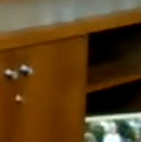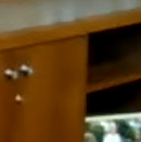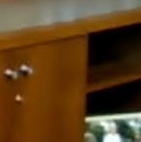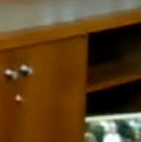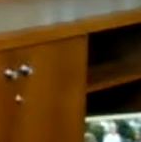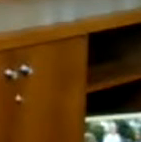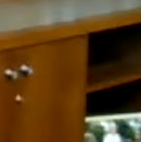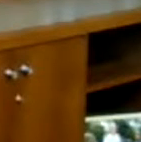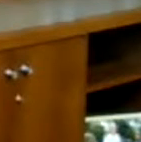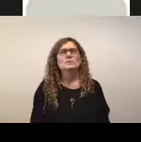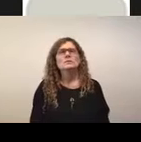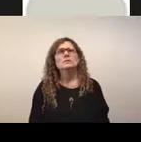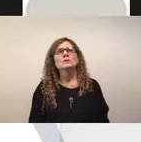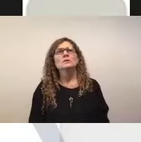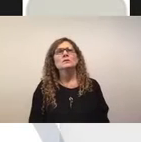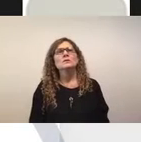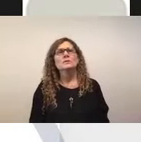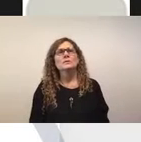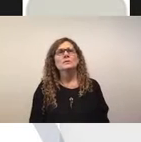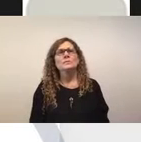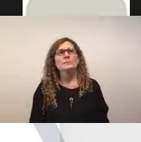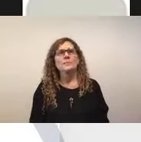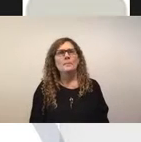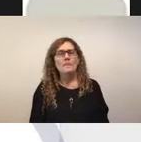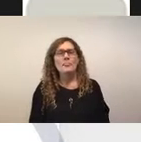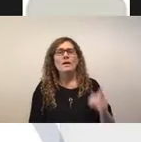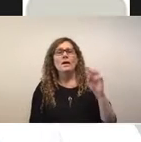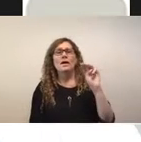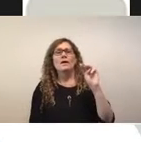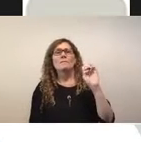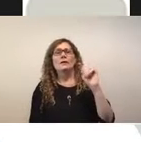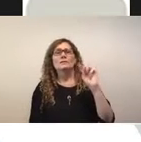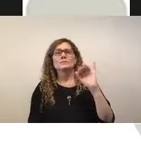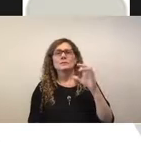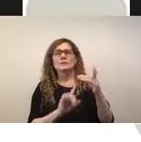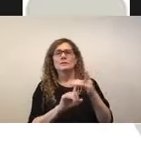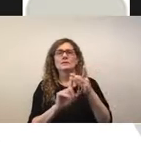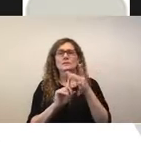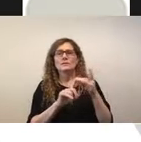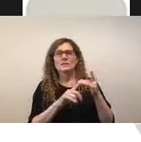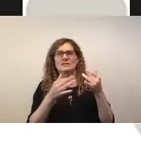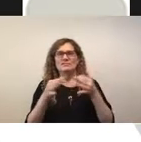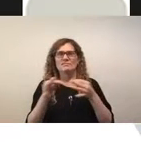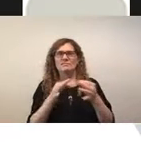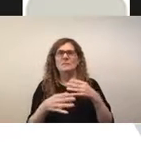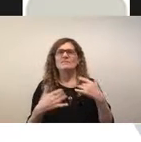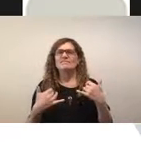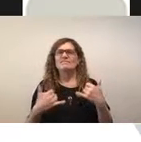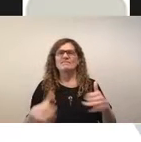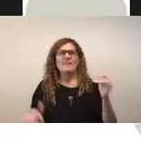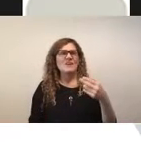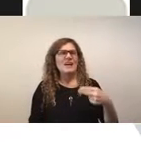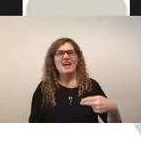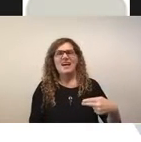COVID-19 gating and metrics for the week. We remain in the extreme transmission category.